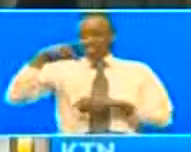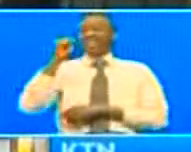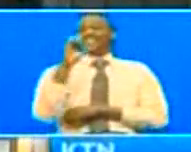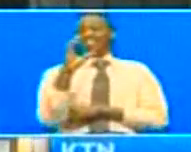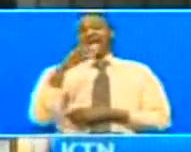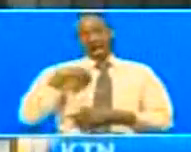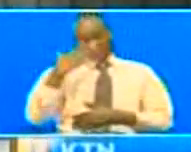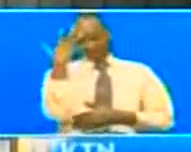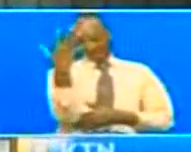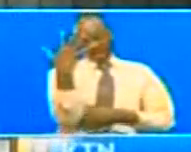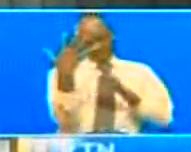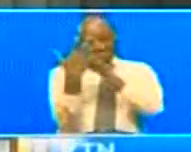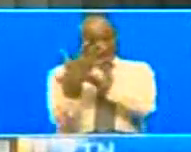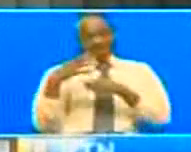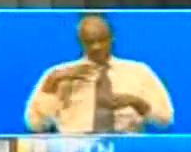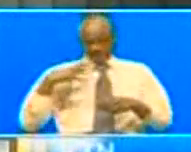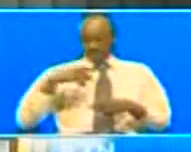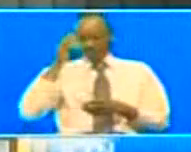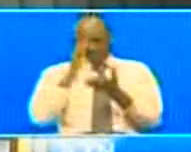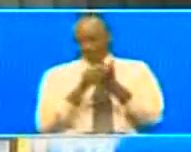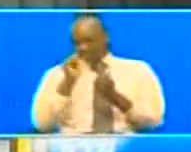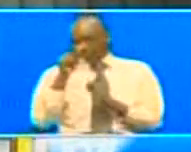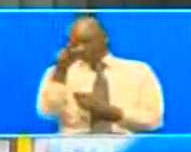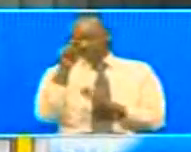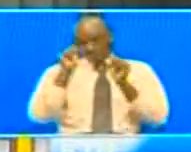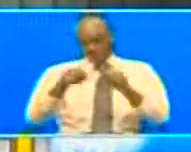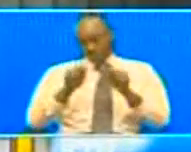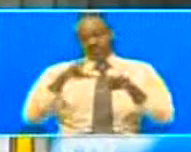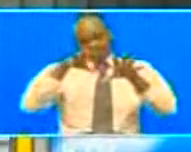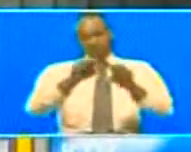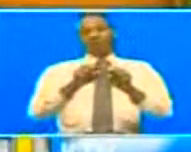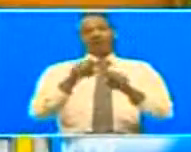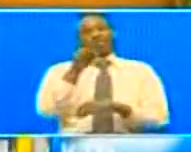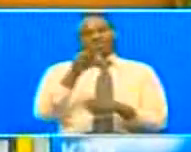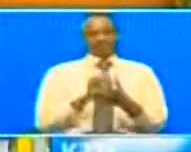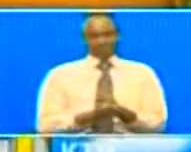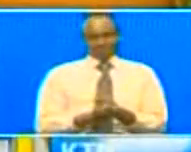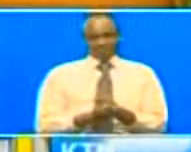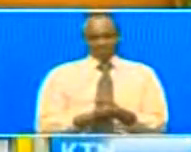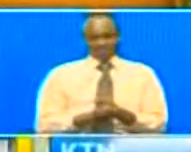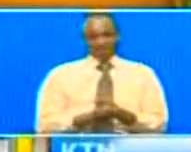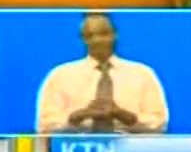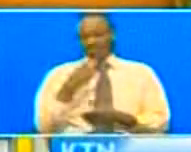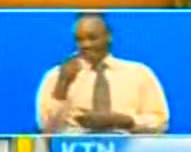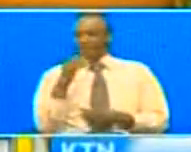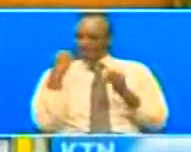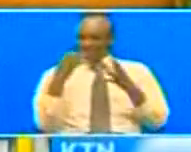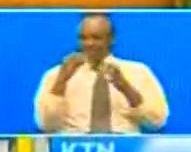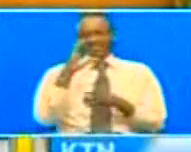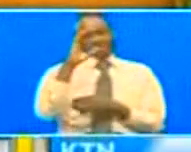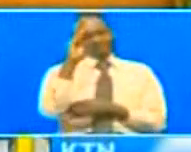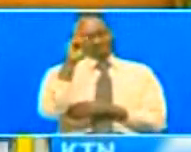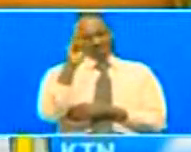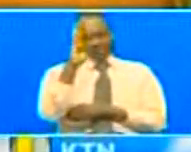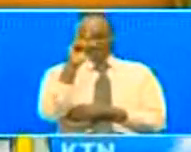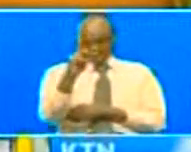shortlisted five individuals that it believes have what it takes to take the mantle from the professor. More often than not, many central bank governors today